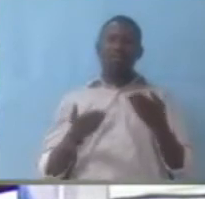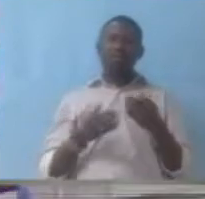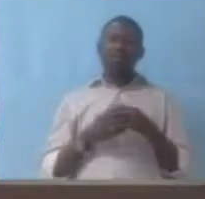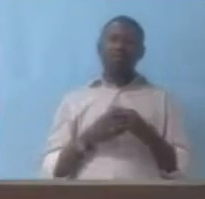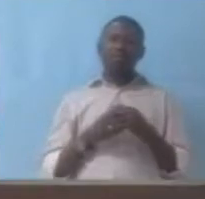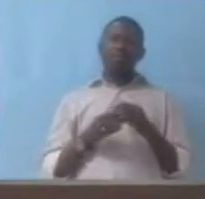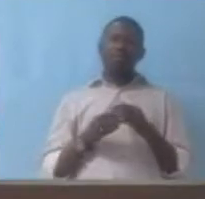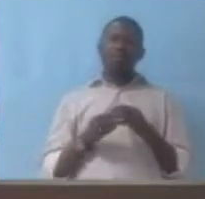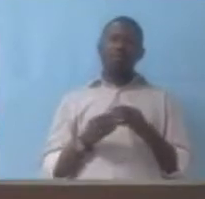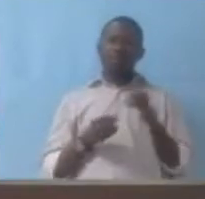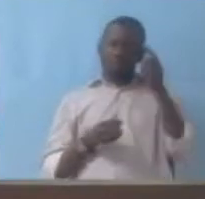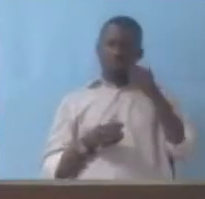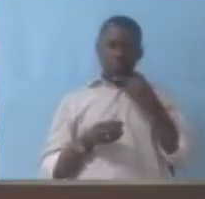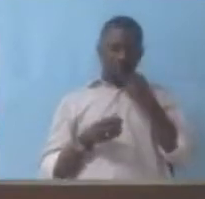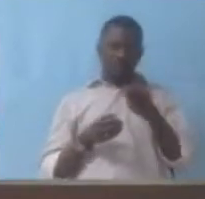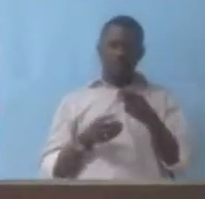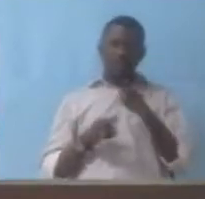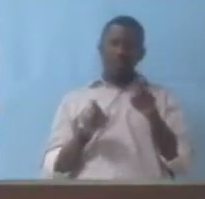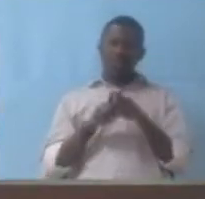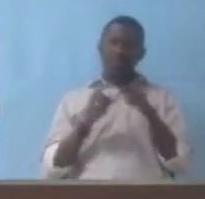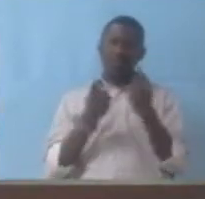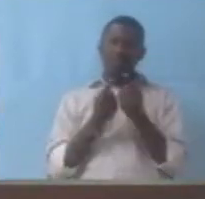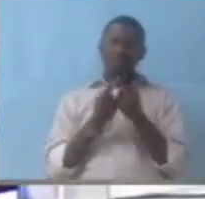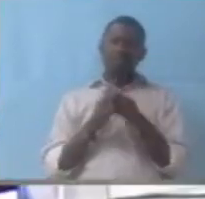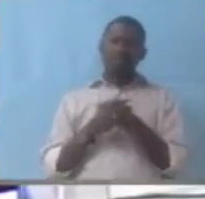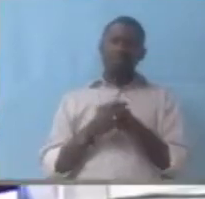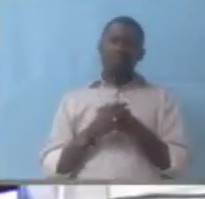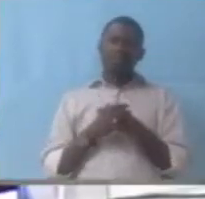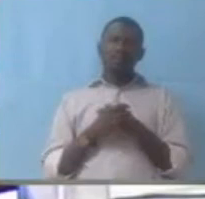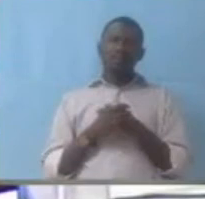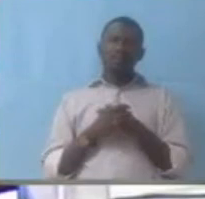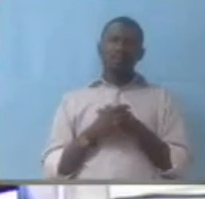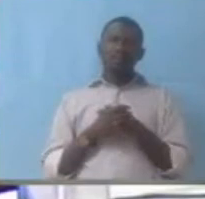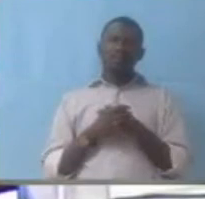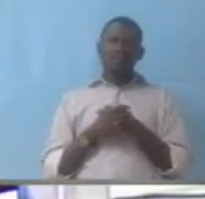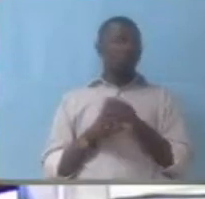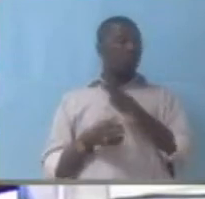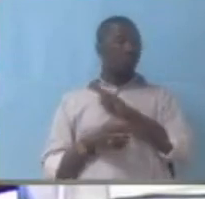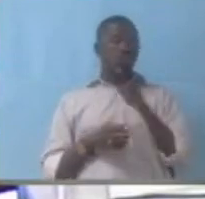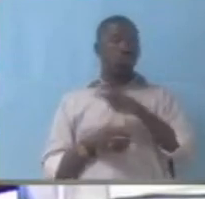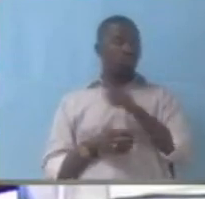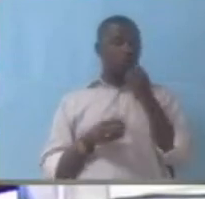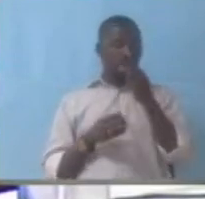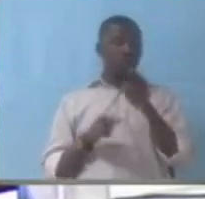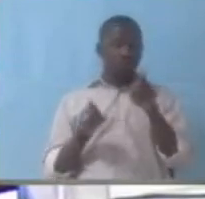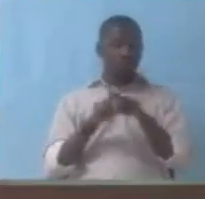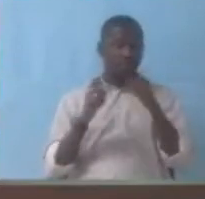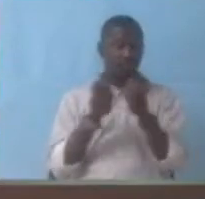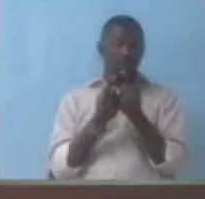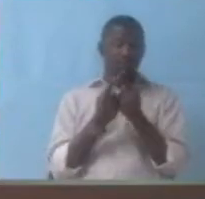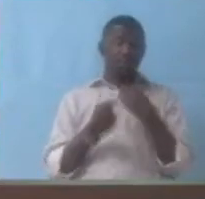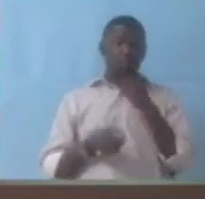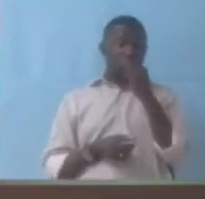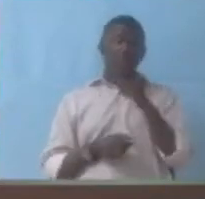I think we are saying the same thing. I'm not too sure, Mrs. Bensuda. I doubt if we are saying the same thing. I'm saying